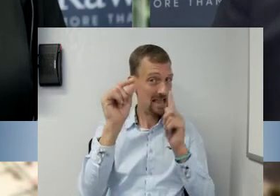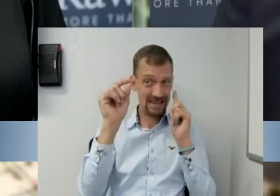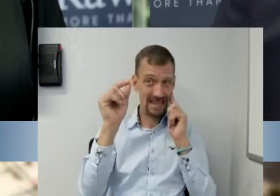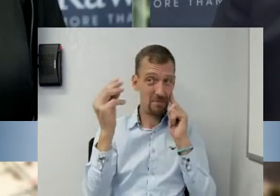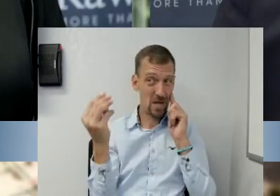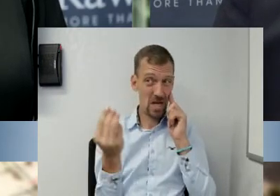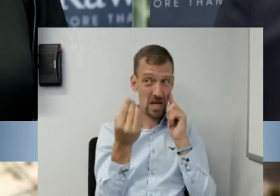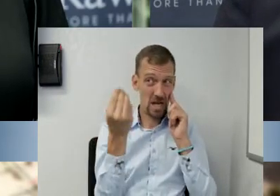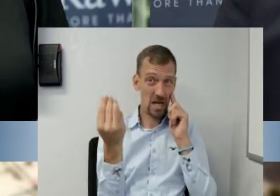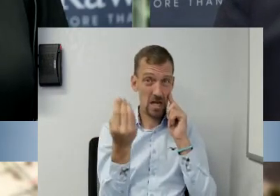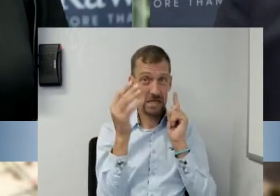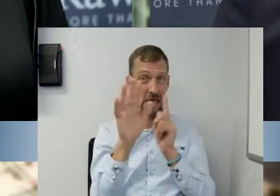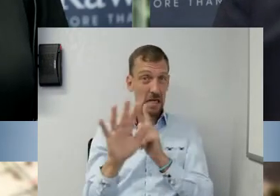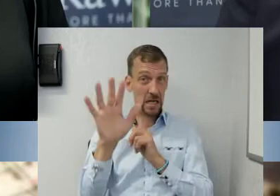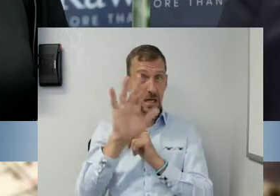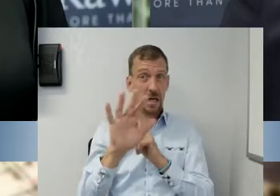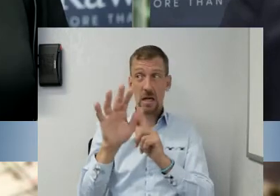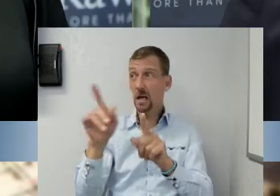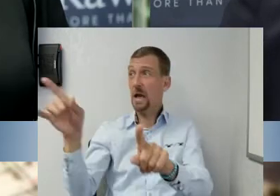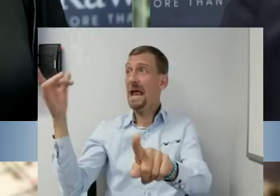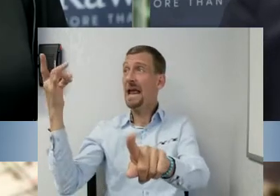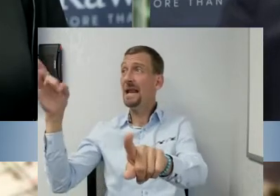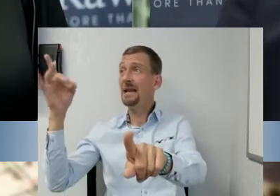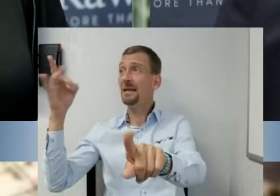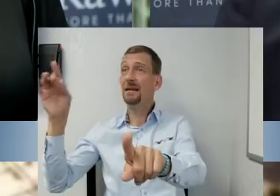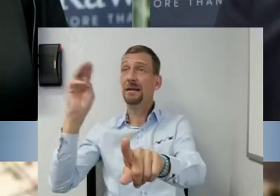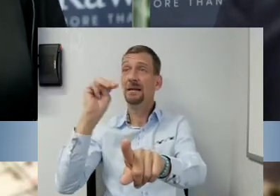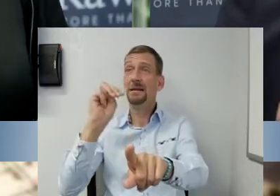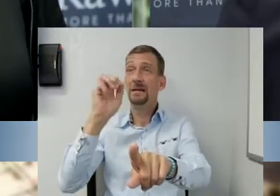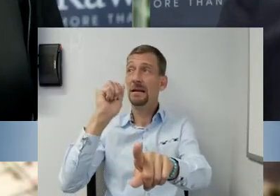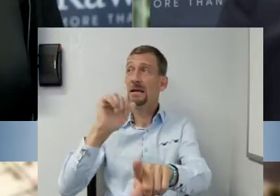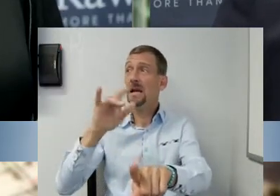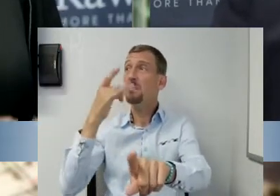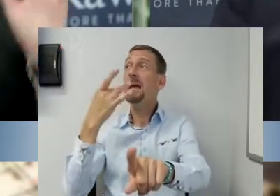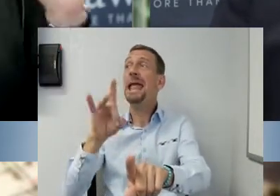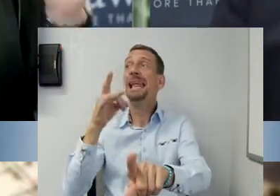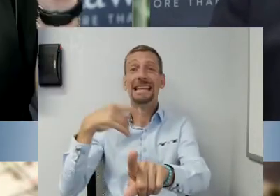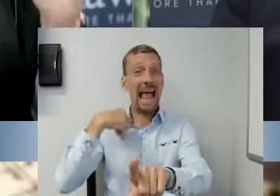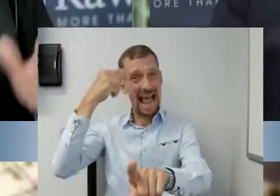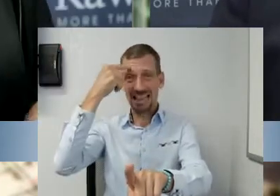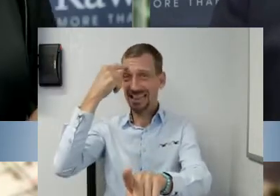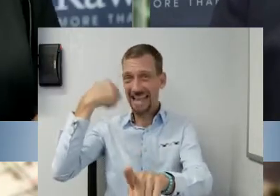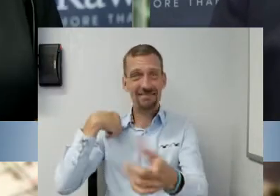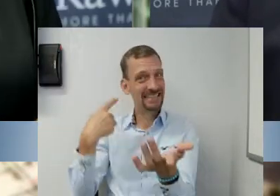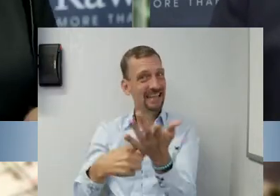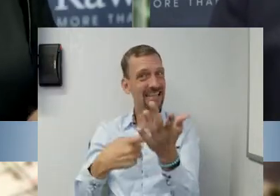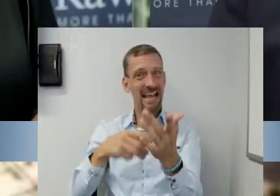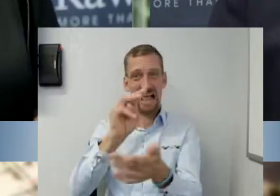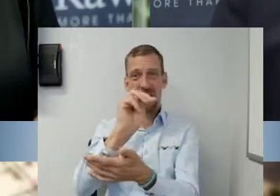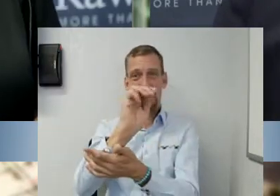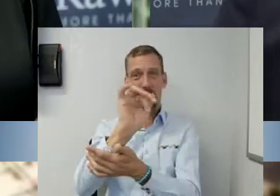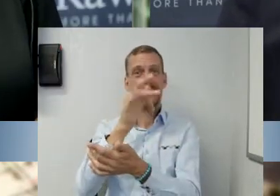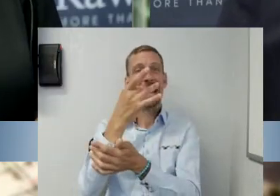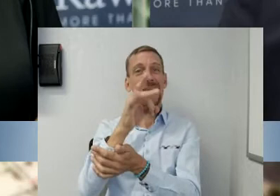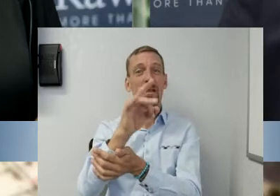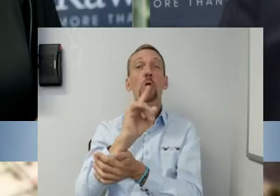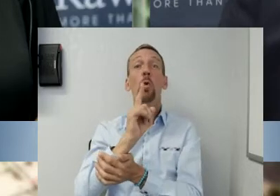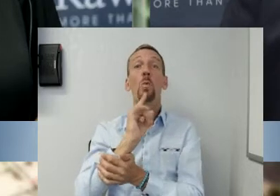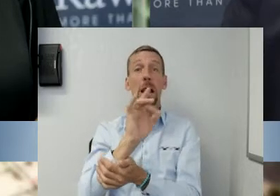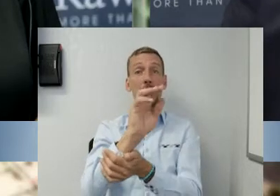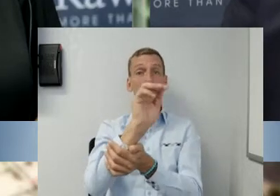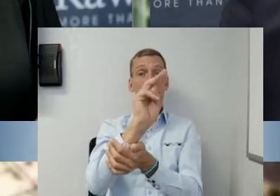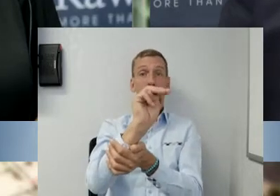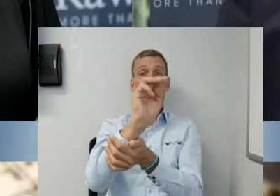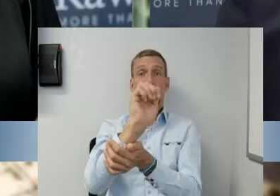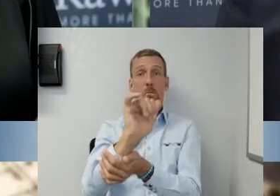was. May Maybe it was 18th. May 18th? Wasn't it May 18th? Yes, I think That you're seems right. to be a date we talked about a lot. Right. Yeah. So on May 20th, we